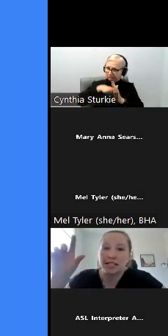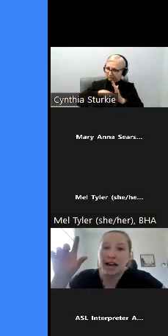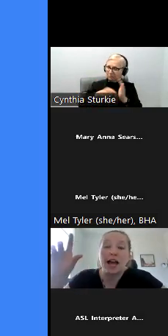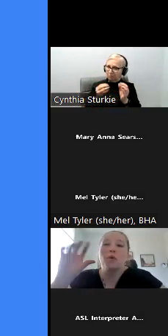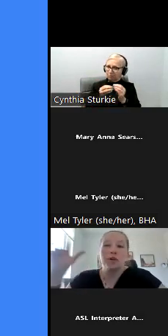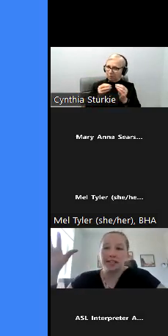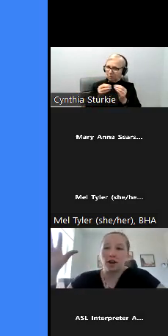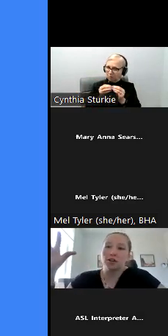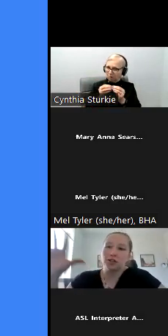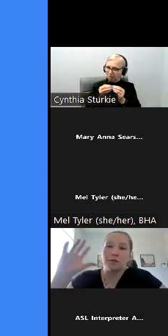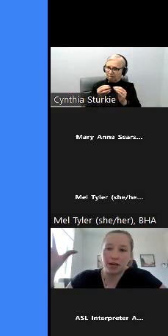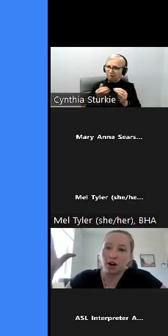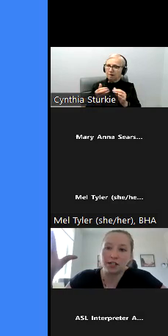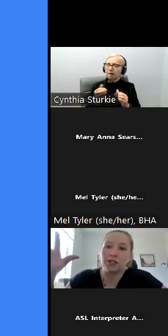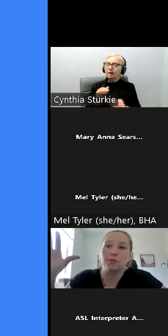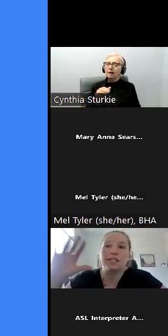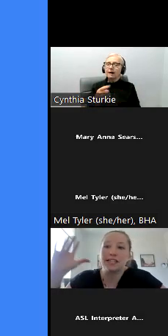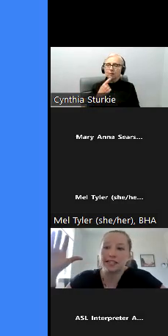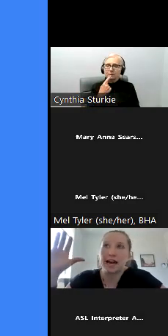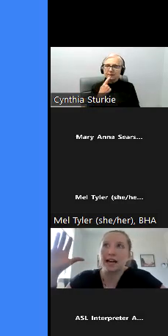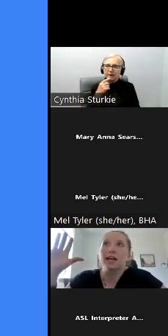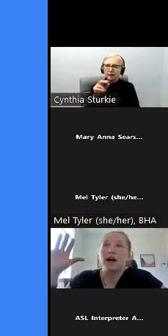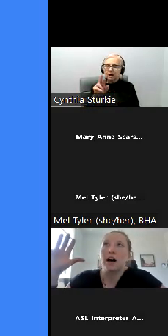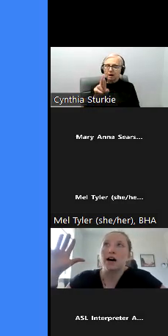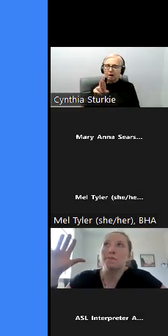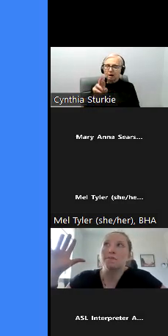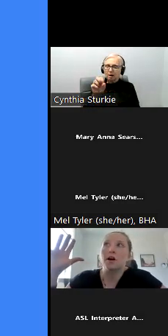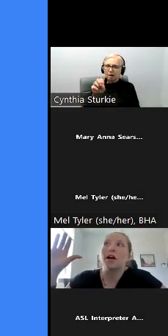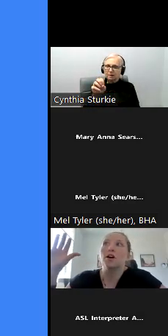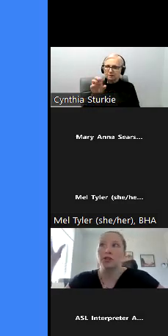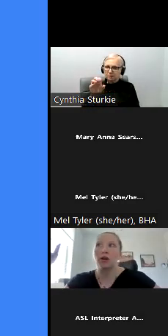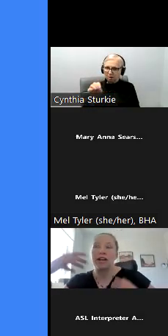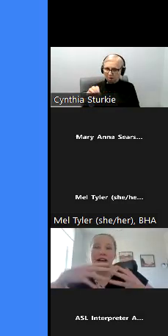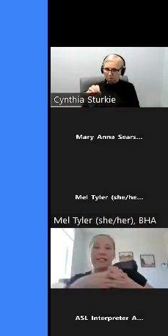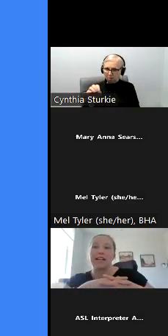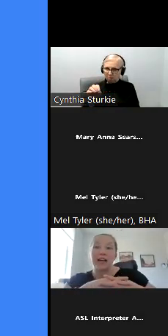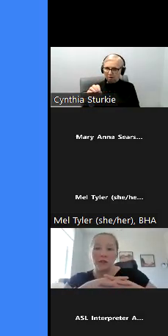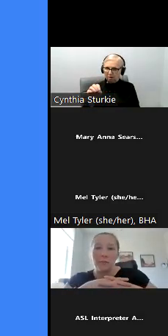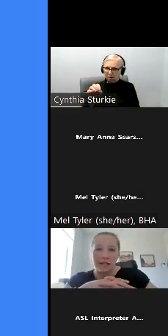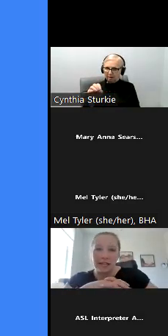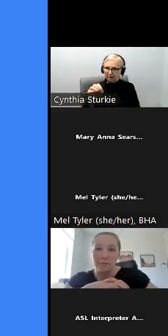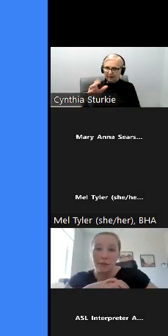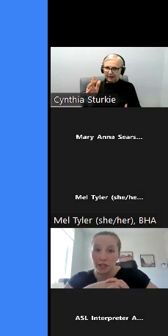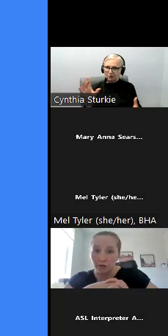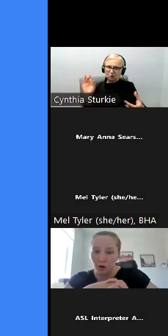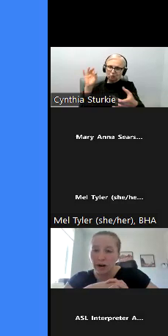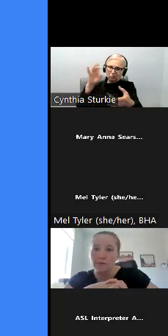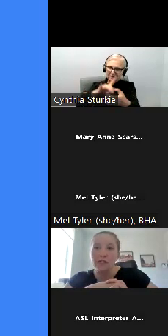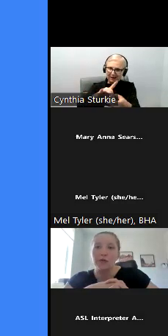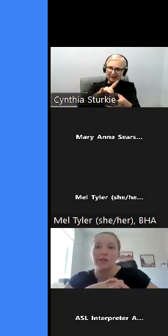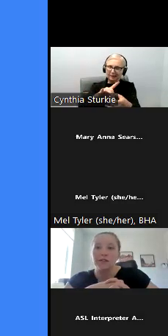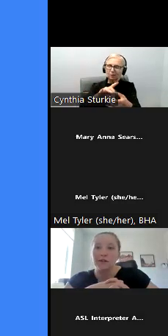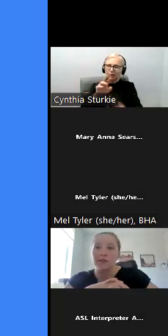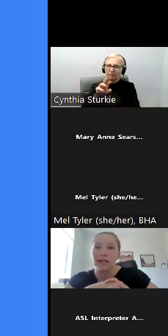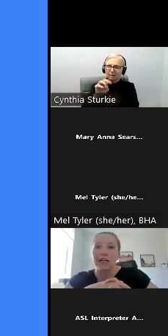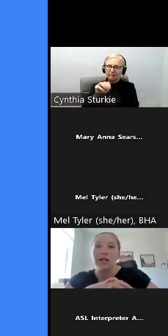far as that. I will say also the big RSSO piece is that it also kind of has to tie in with Medicaid billing